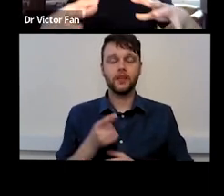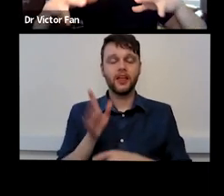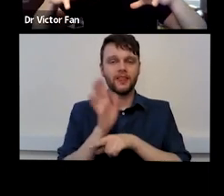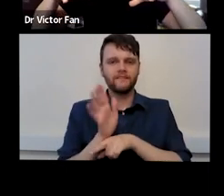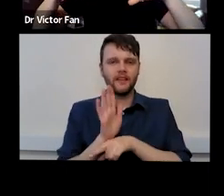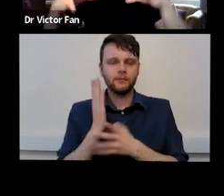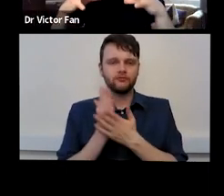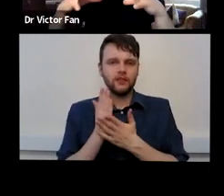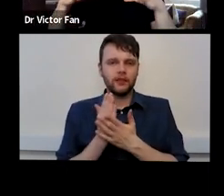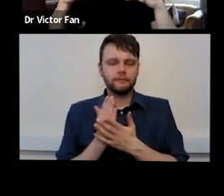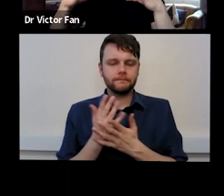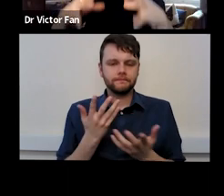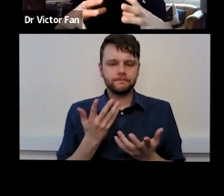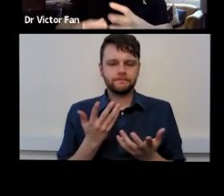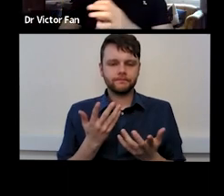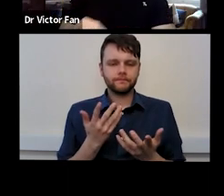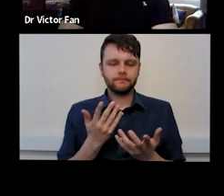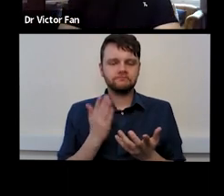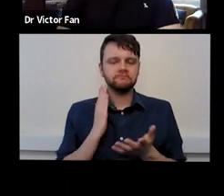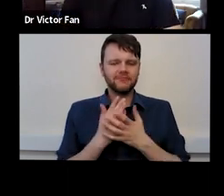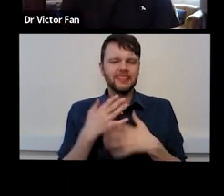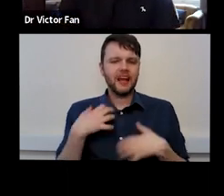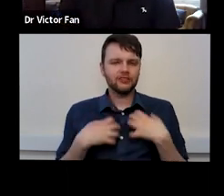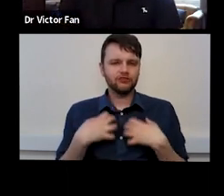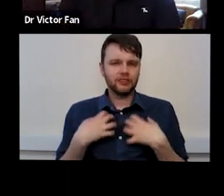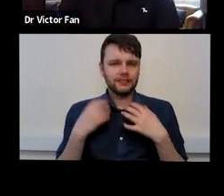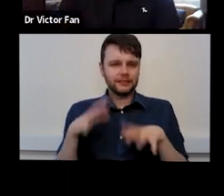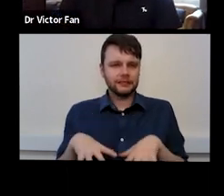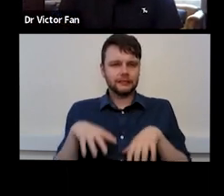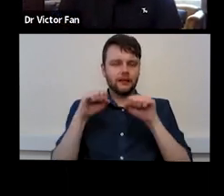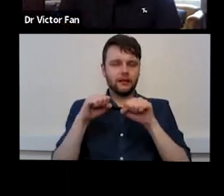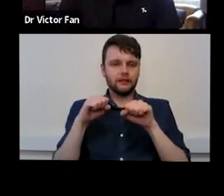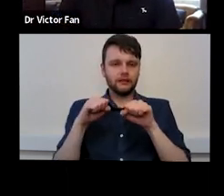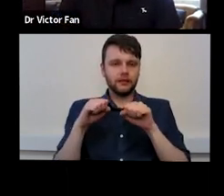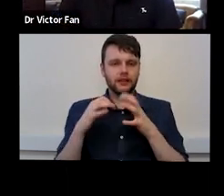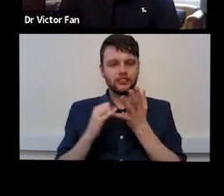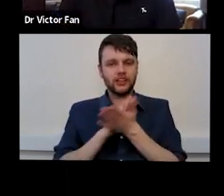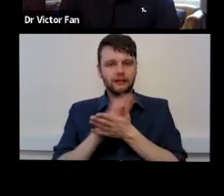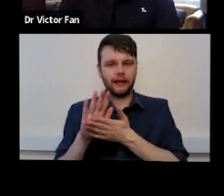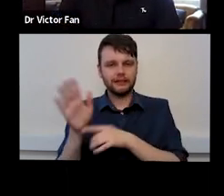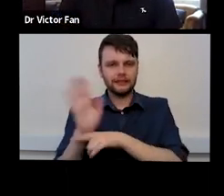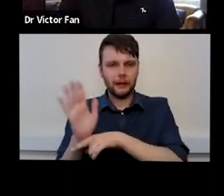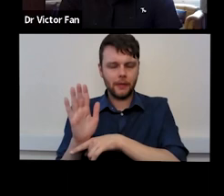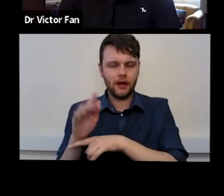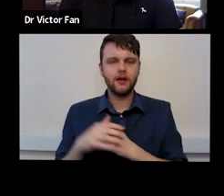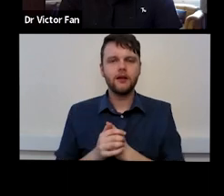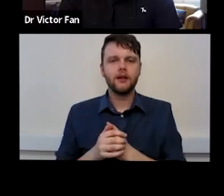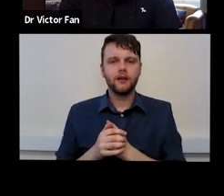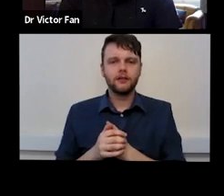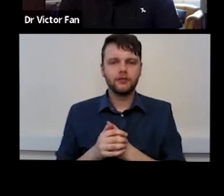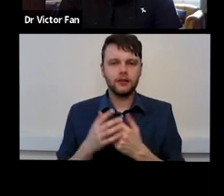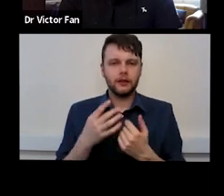really, this is also a very interesting beginning in Shanghai cinema, where they plays with